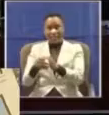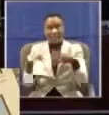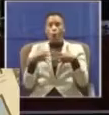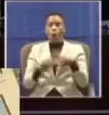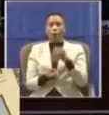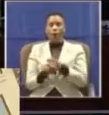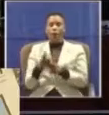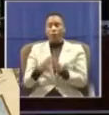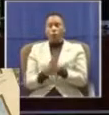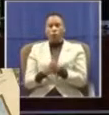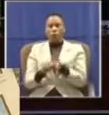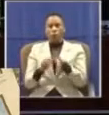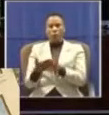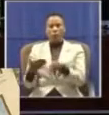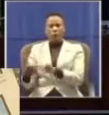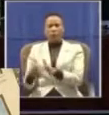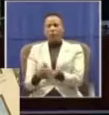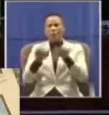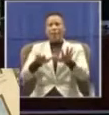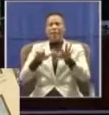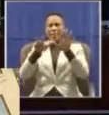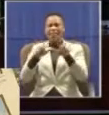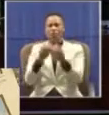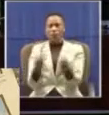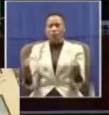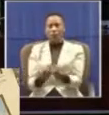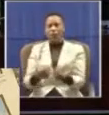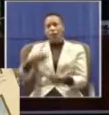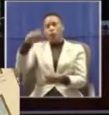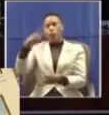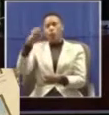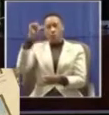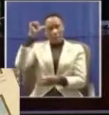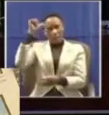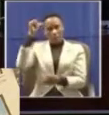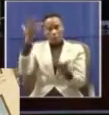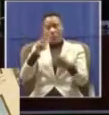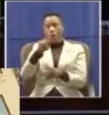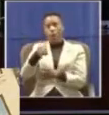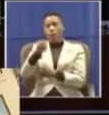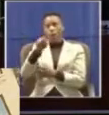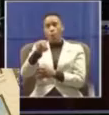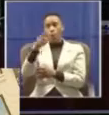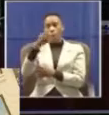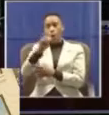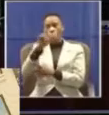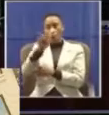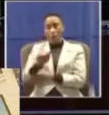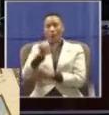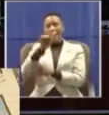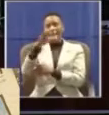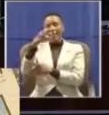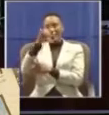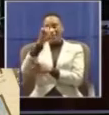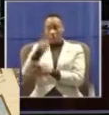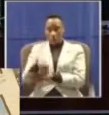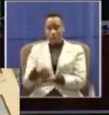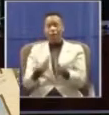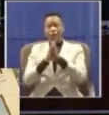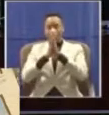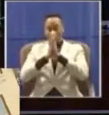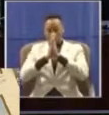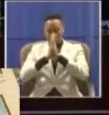the tragic deaths of 18 children and 2 adults in Pongola. And the ACDP's thoughts and prayers are with all